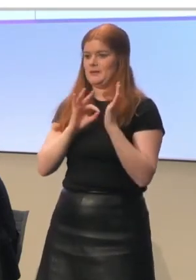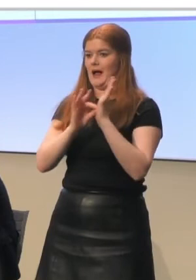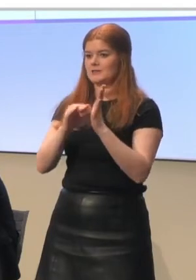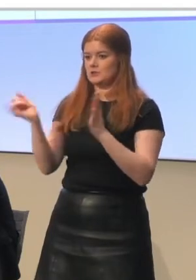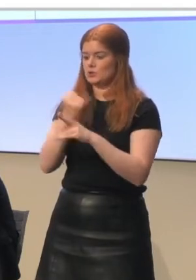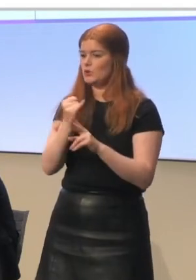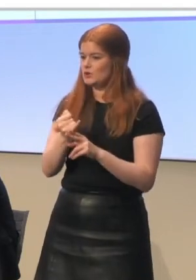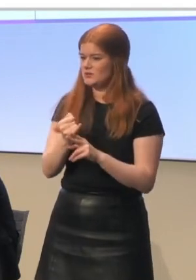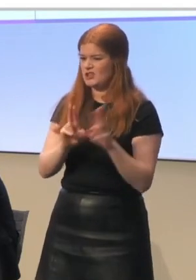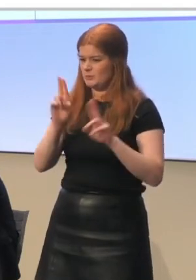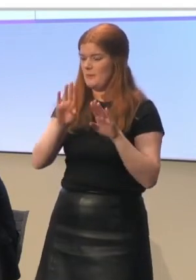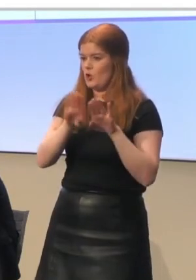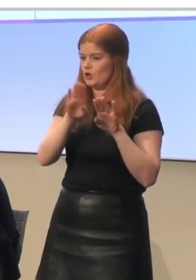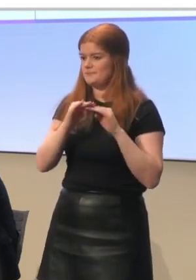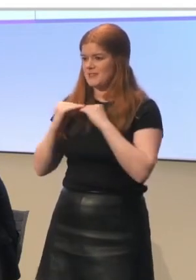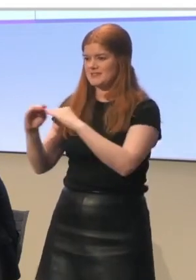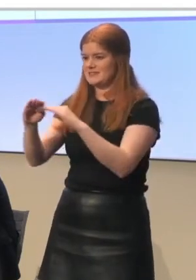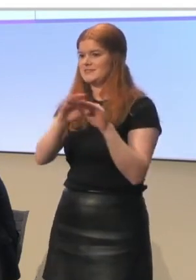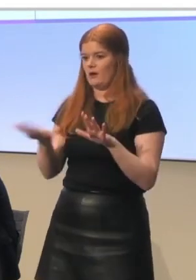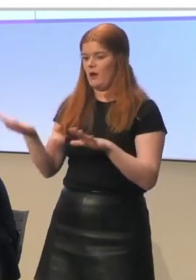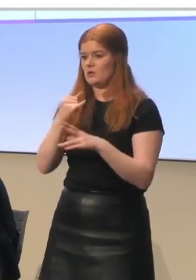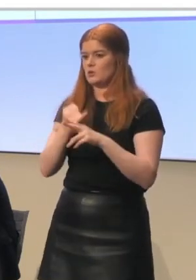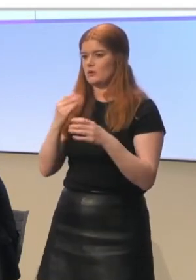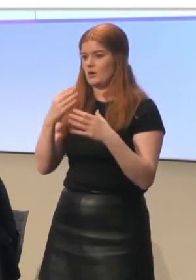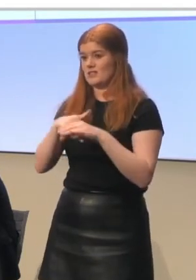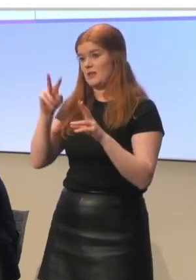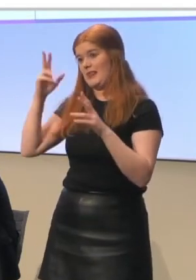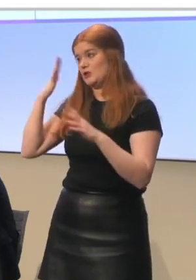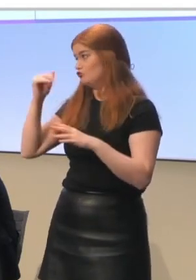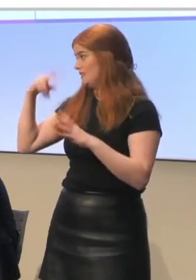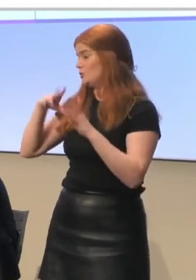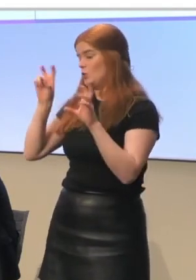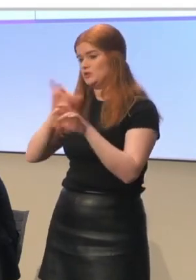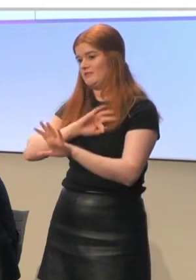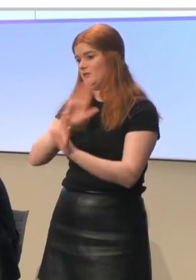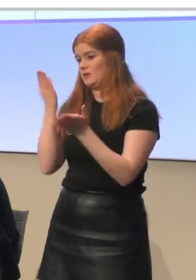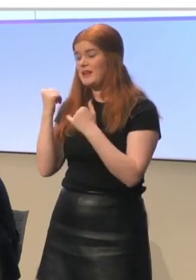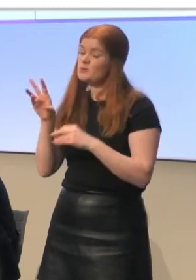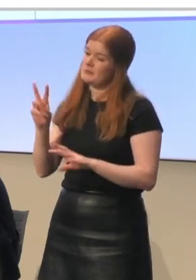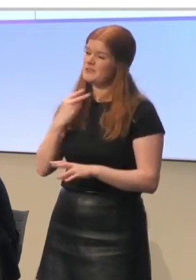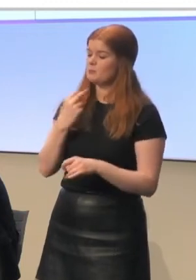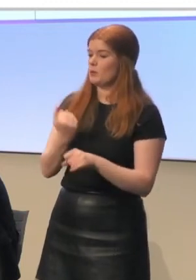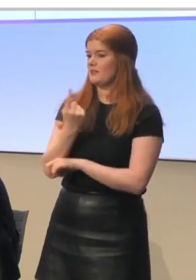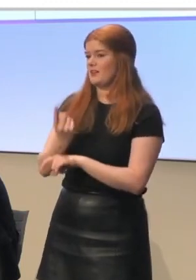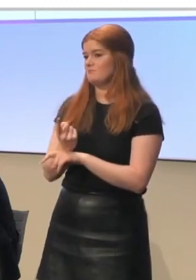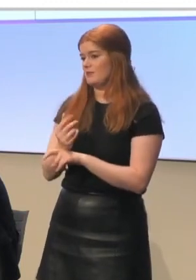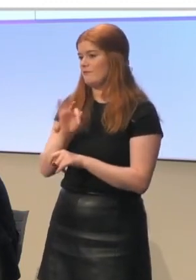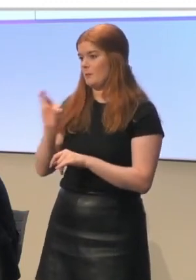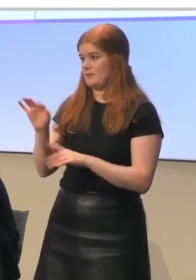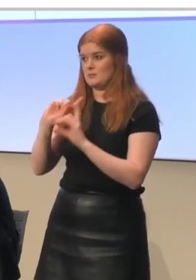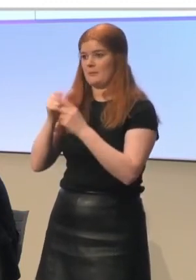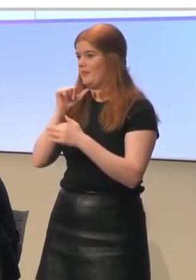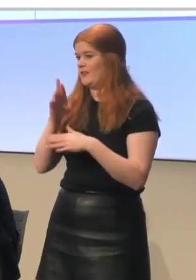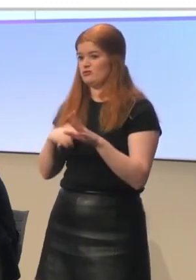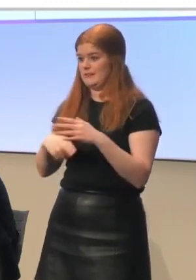more consistency across school contexts. And I'll leave you to read that quote yourself. So there was a little bit of disappointment there that the department haven't really stepped